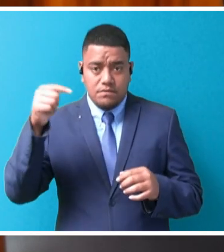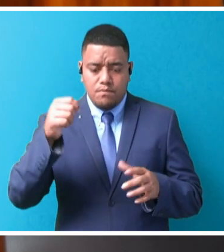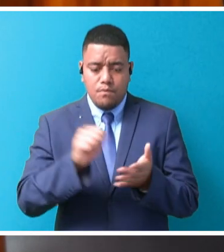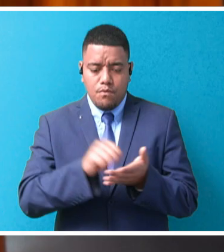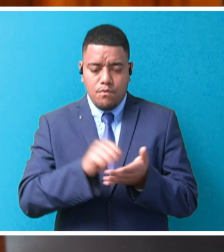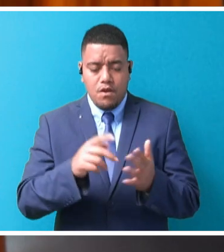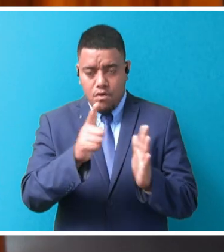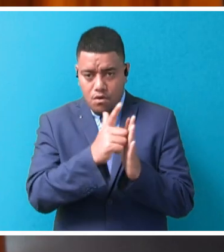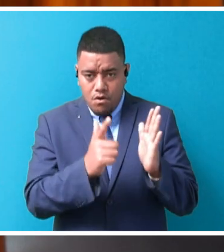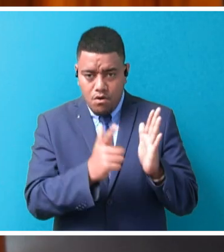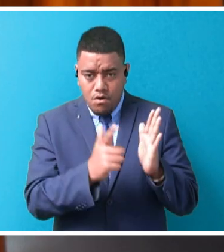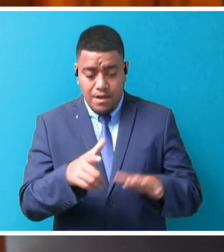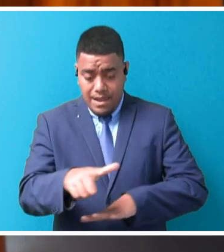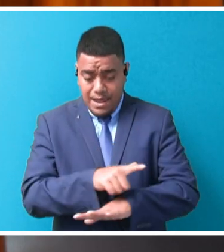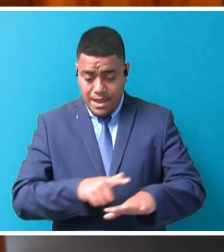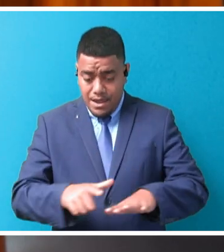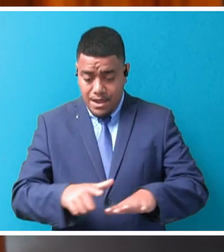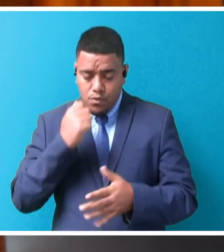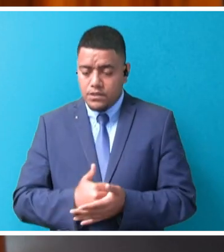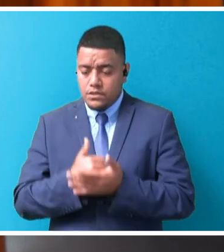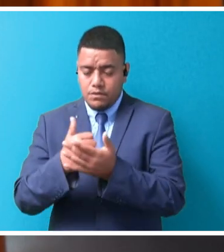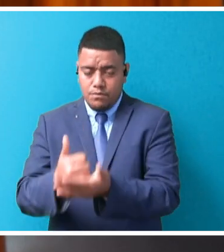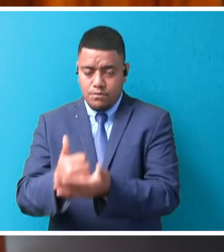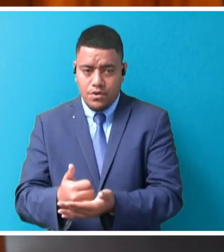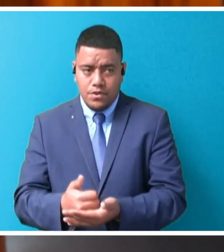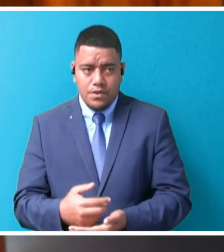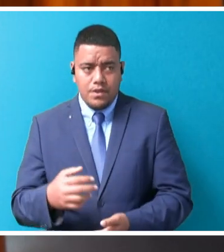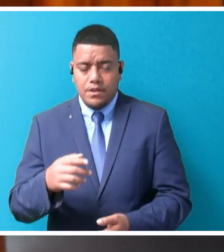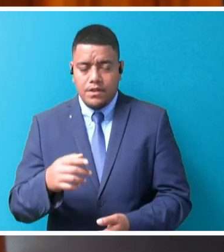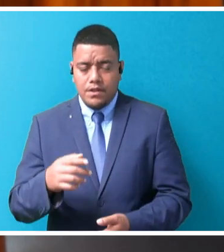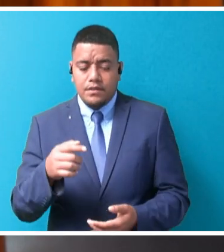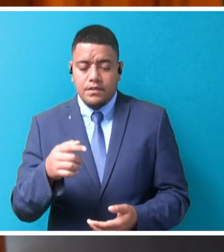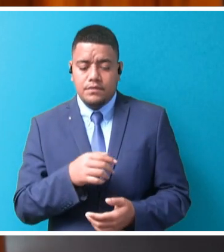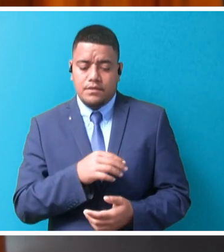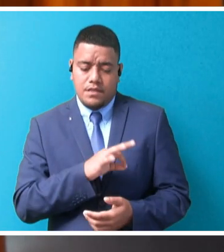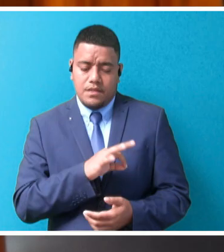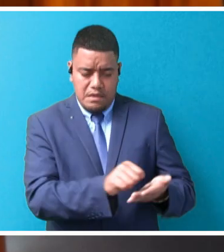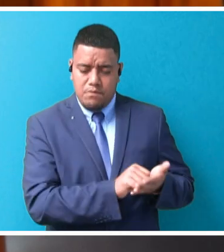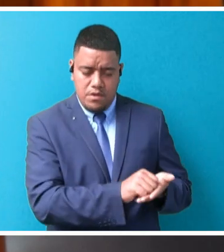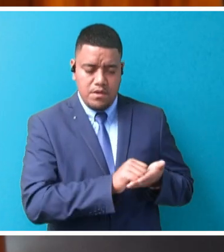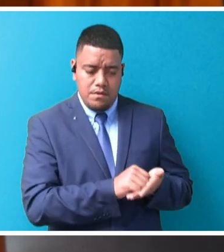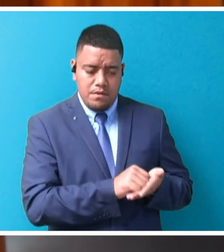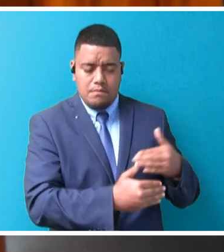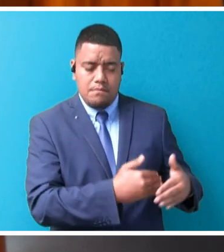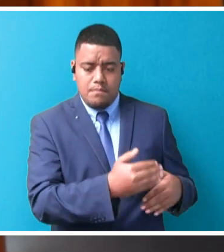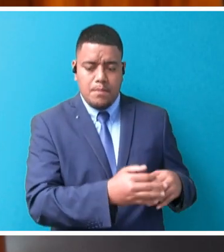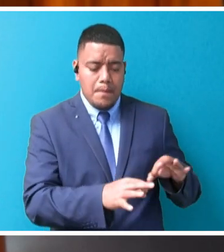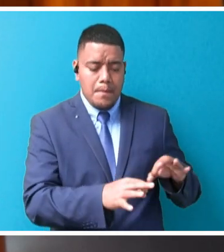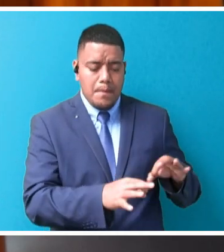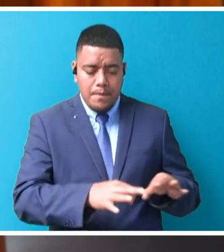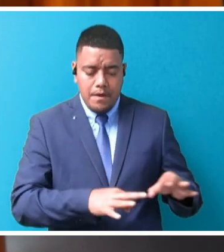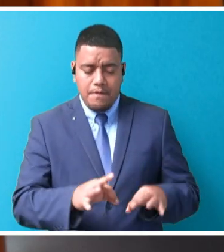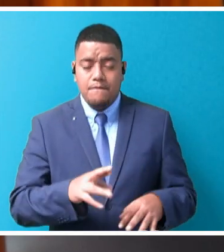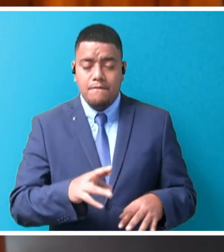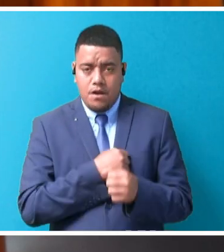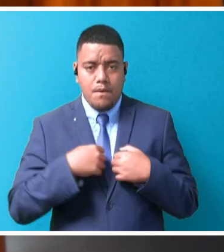supreme law of the land, will support rather than be a hindrance to an integrated and coordinated planning platform for our